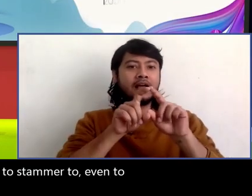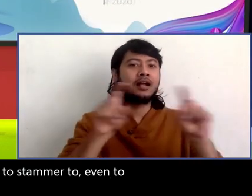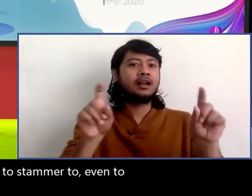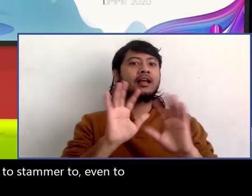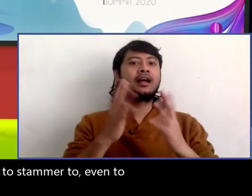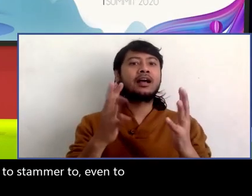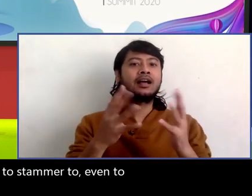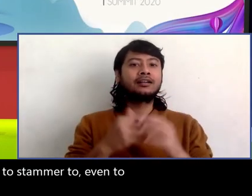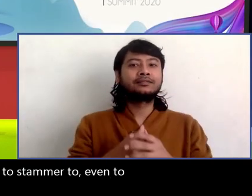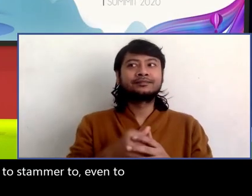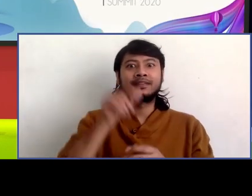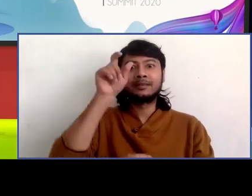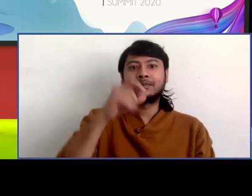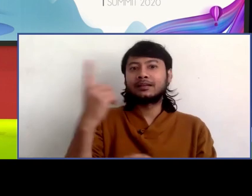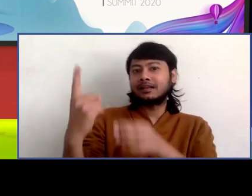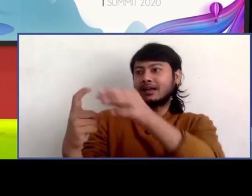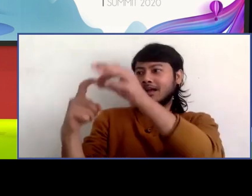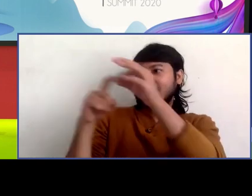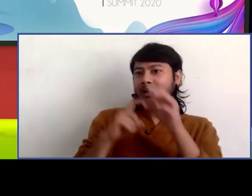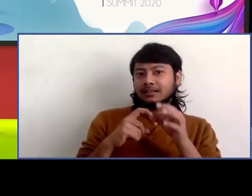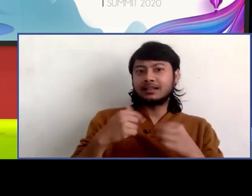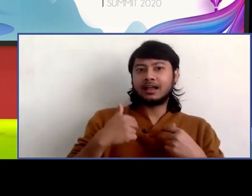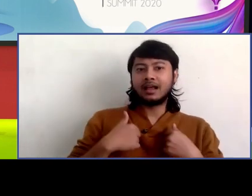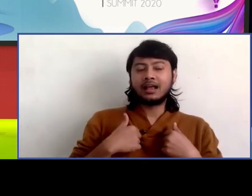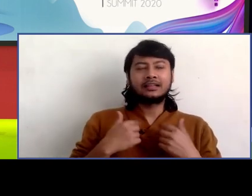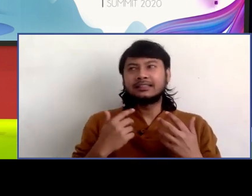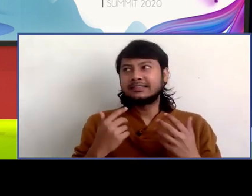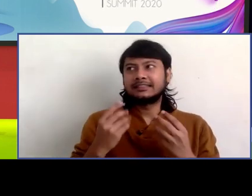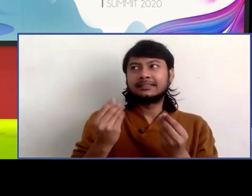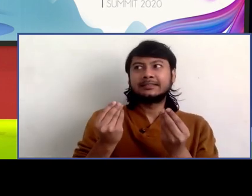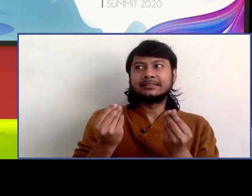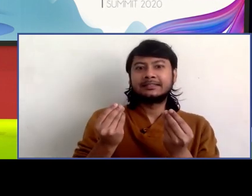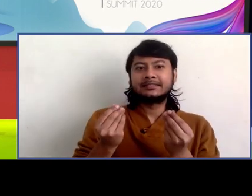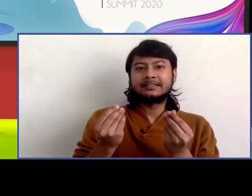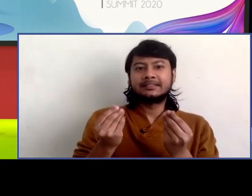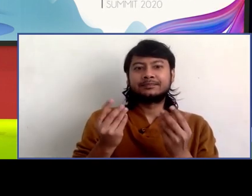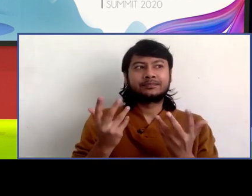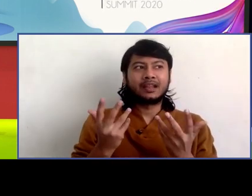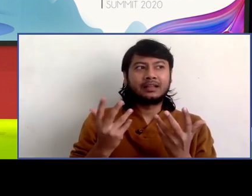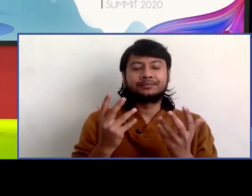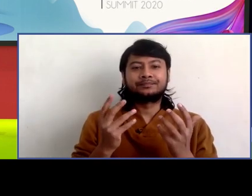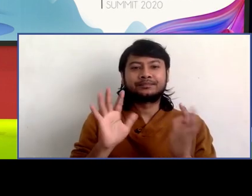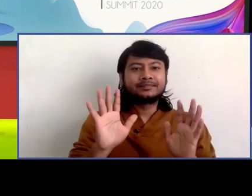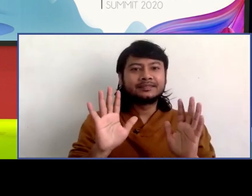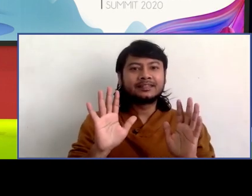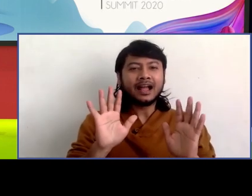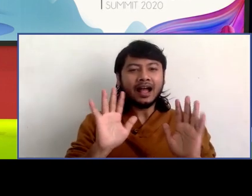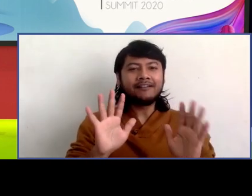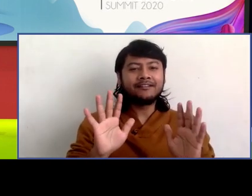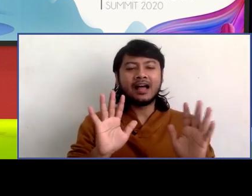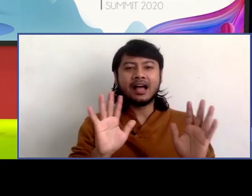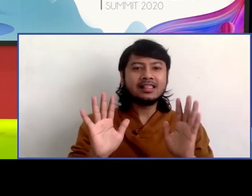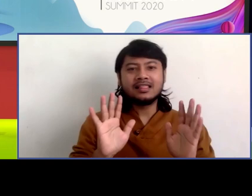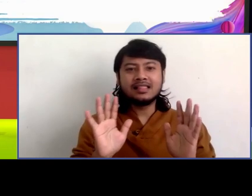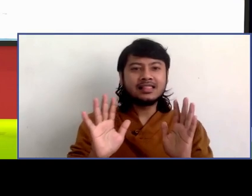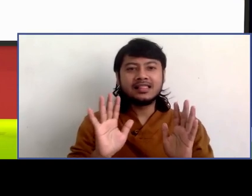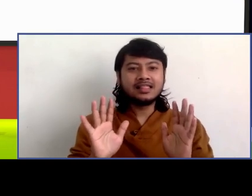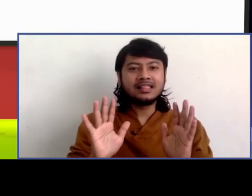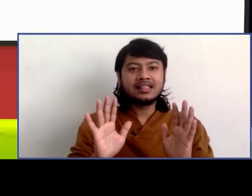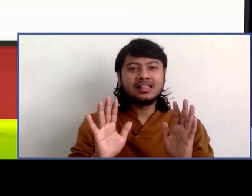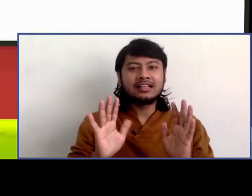anything, I would just go and answer them with a lot of breaks. And by the time I finished, they would have just lost interest and moved